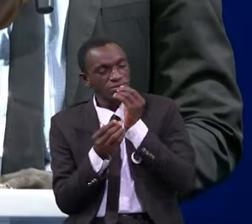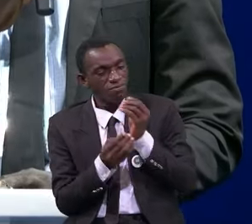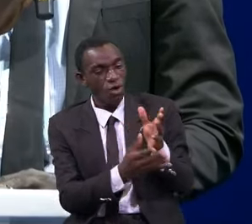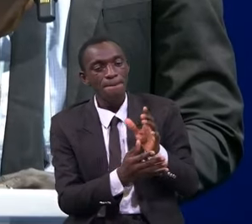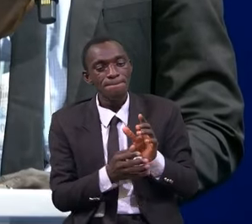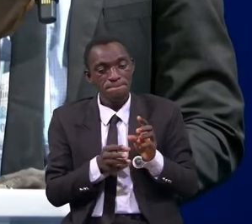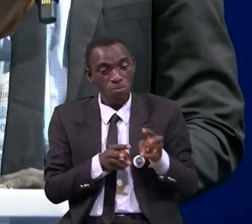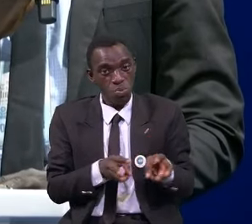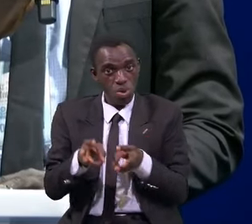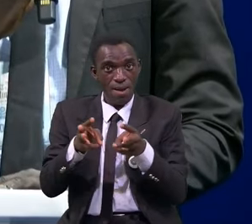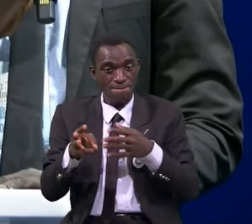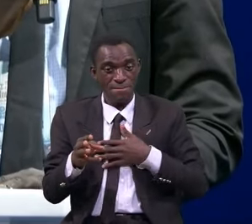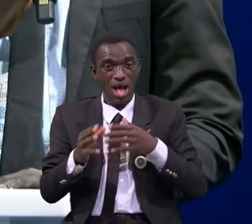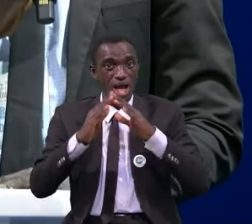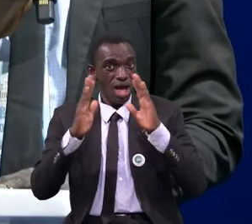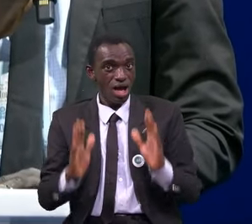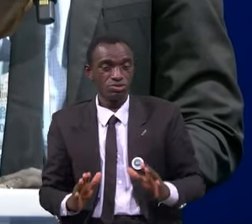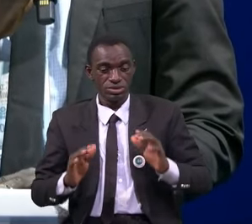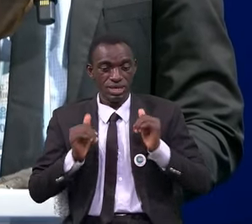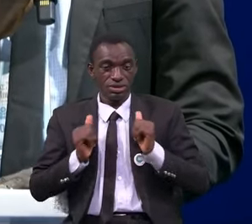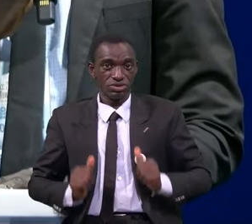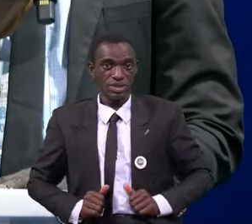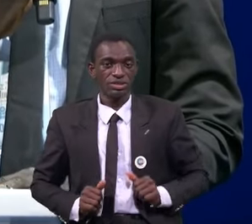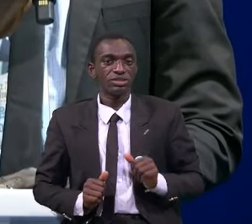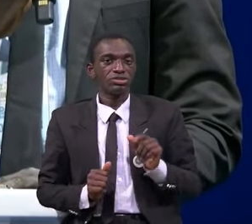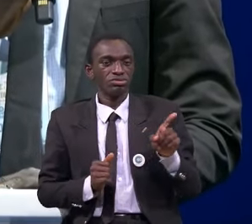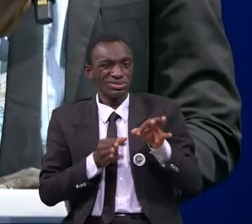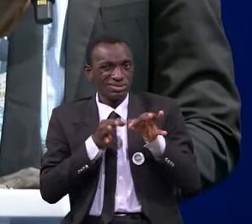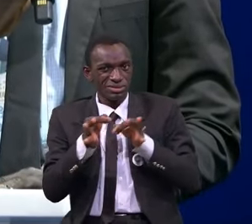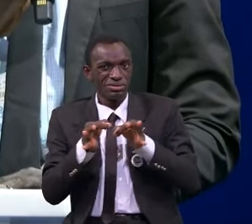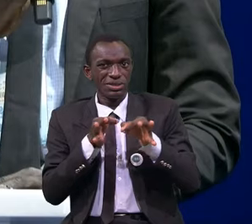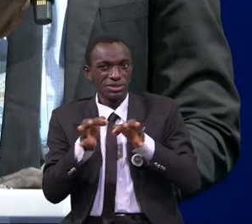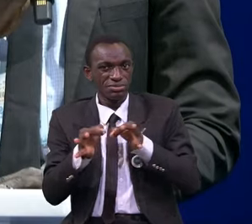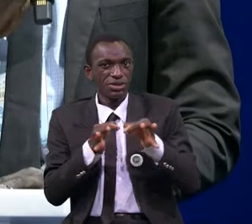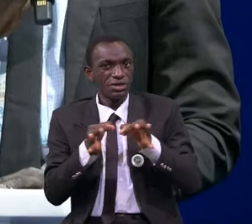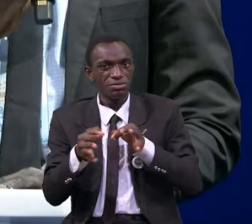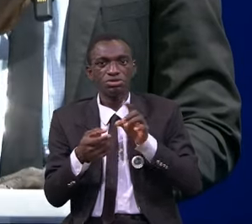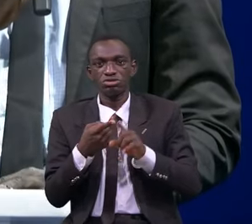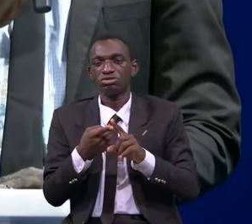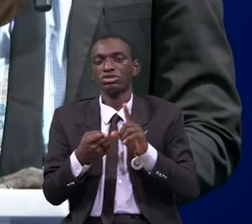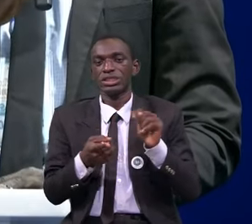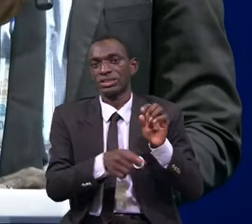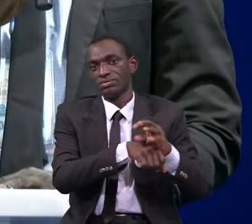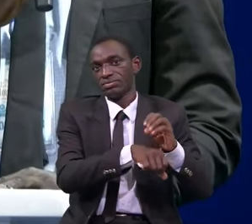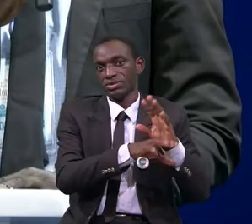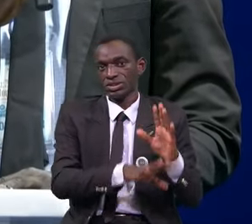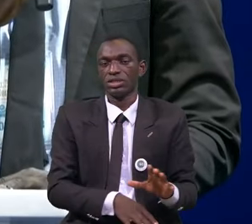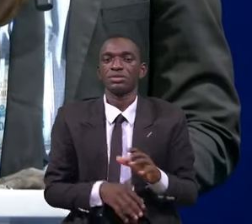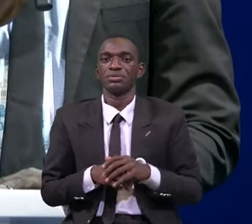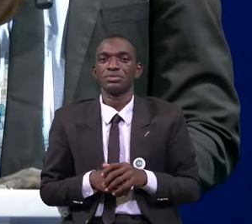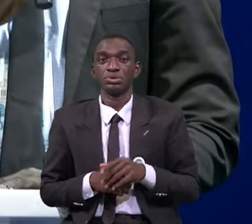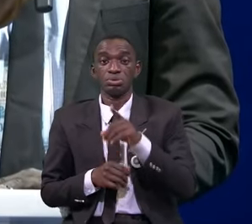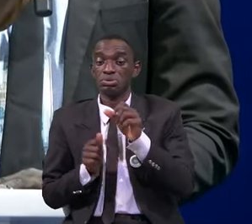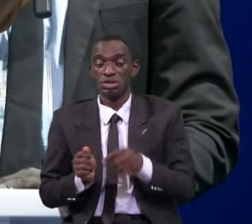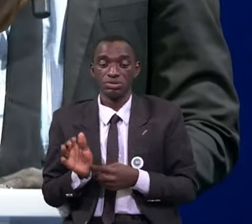clair. And so that our brethren will get back to you. Afin que nos frères arrivent à